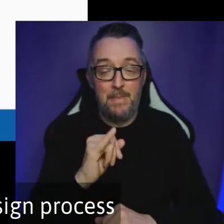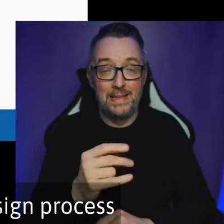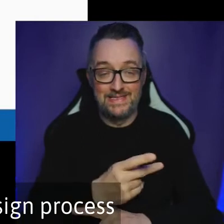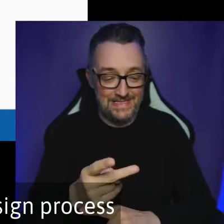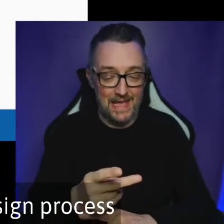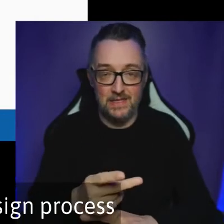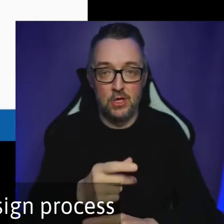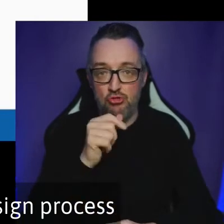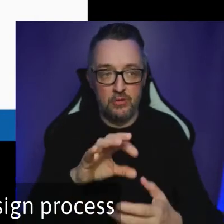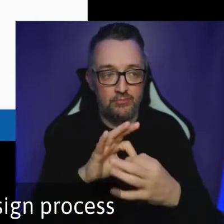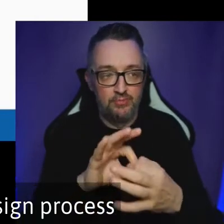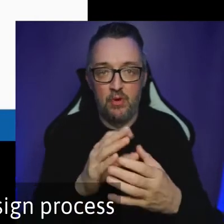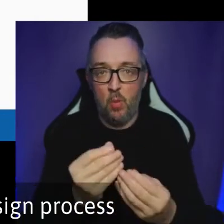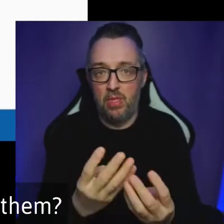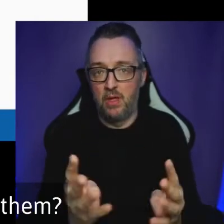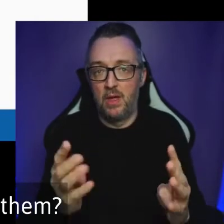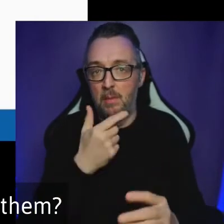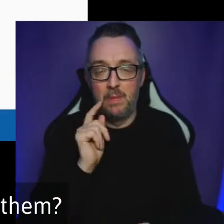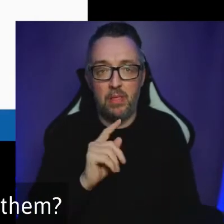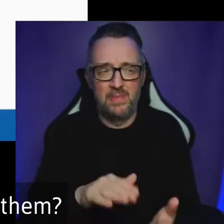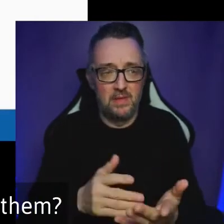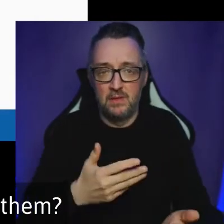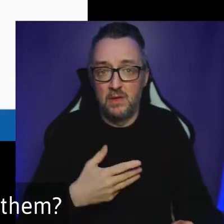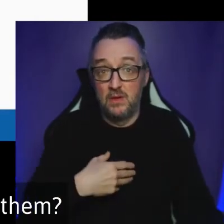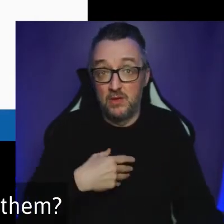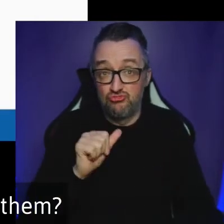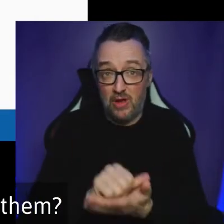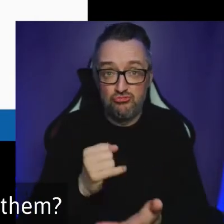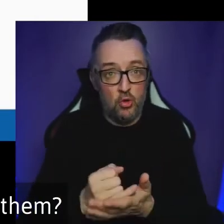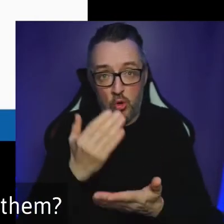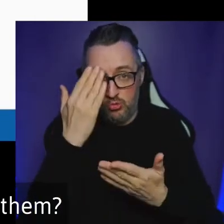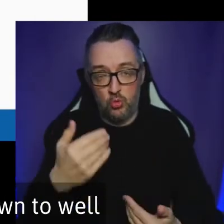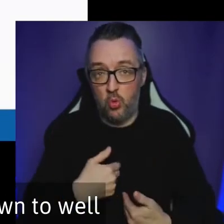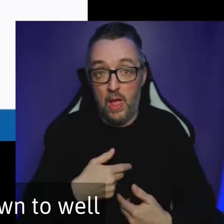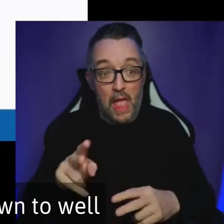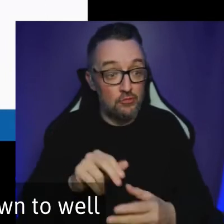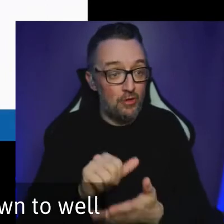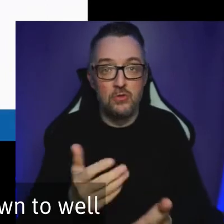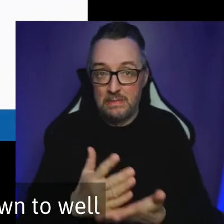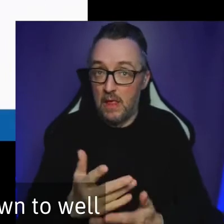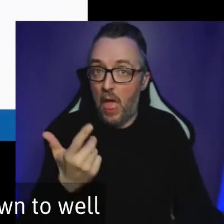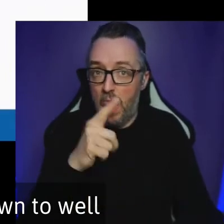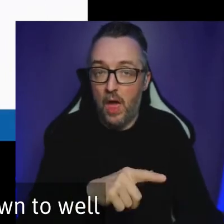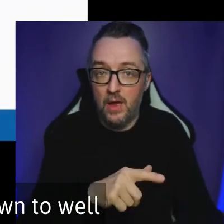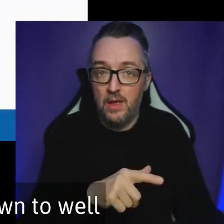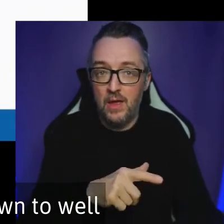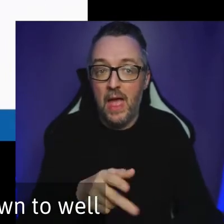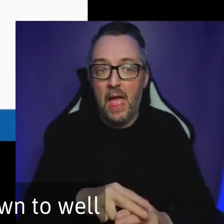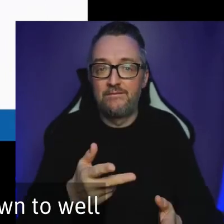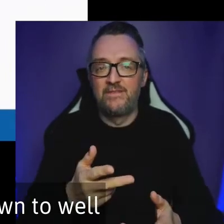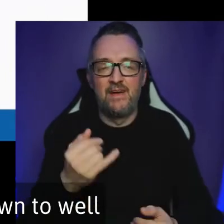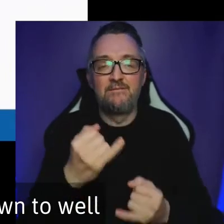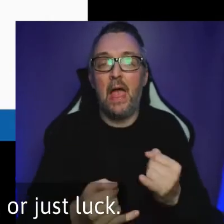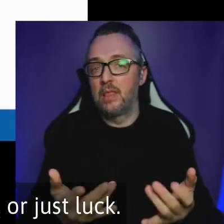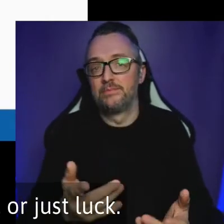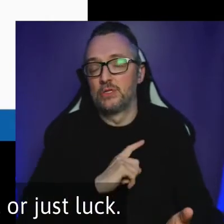getting them in as part of the design process. So how do we know what we're doing is right for them? And that's kind of where I think design just comes down